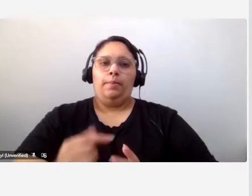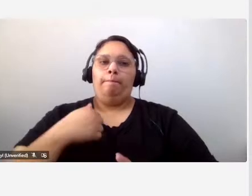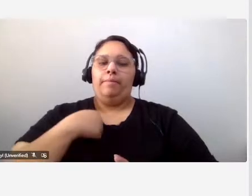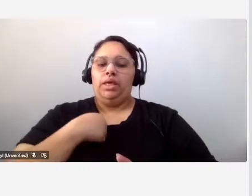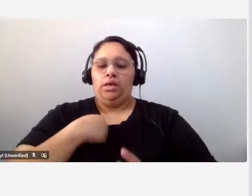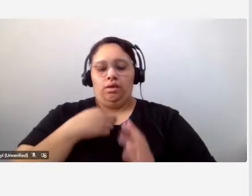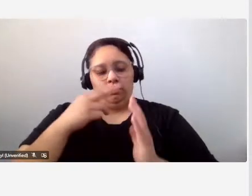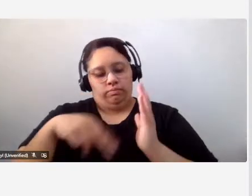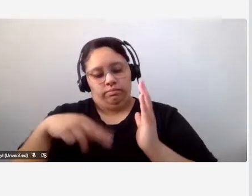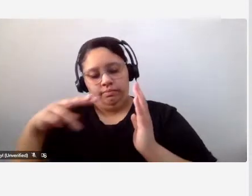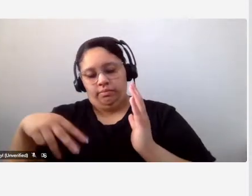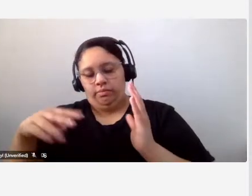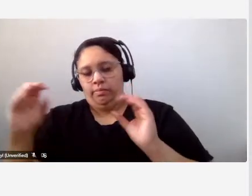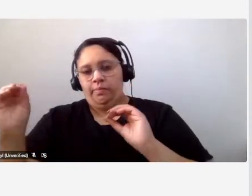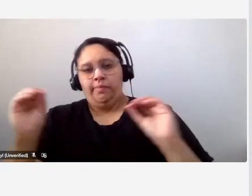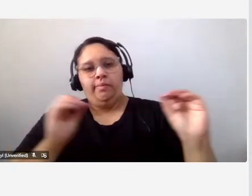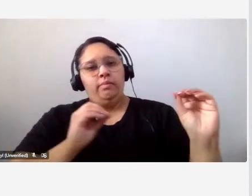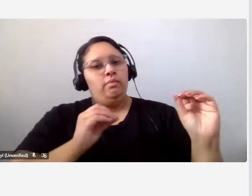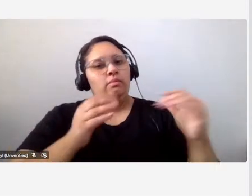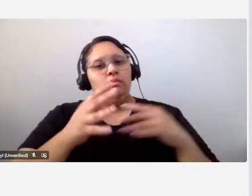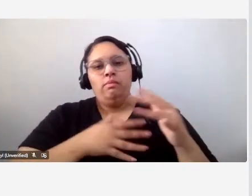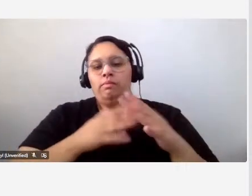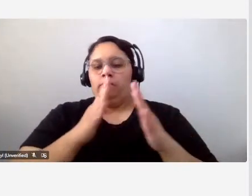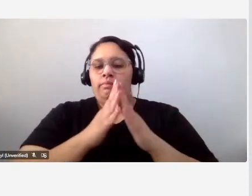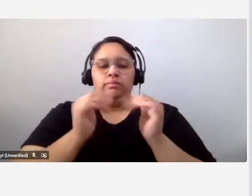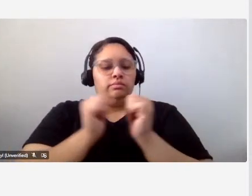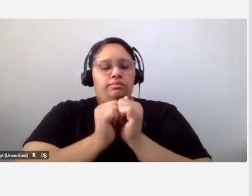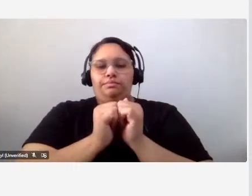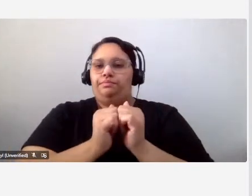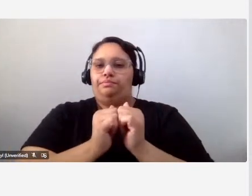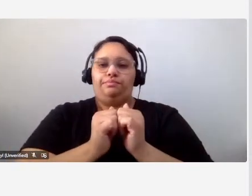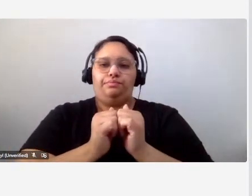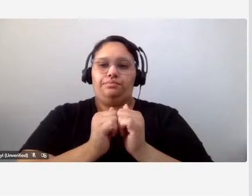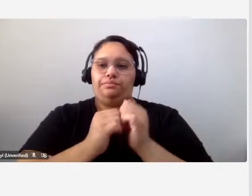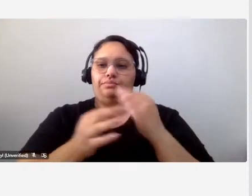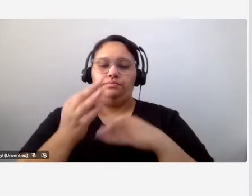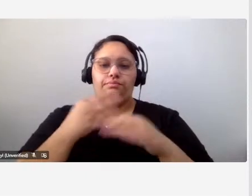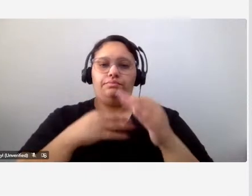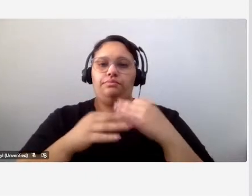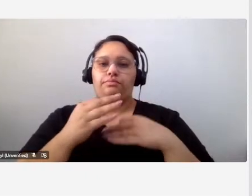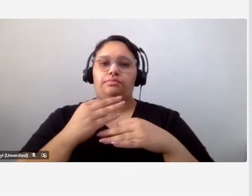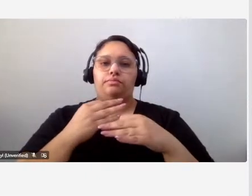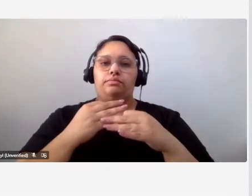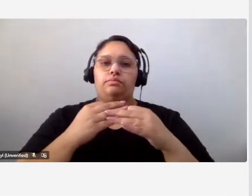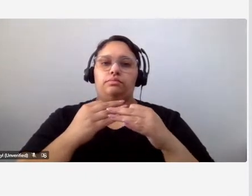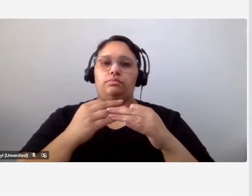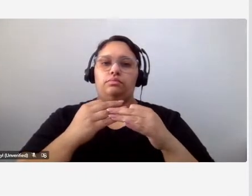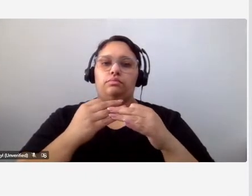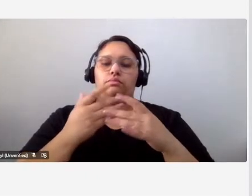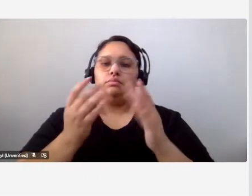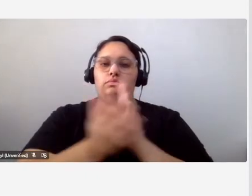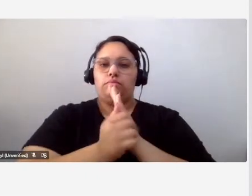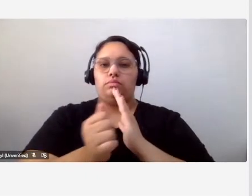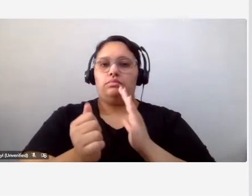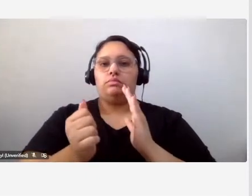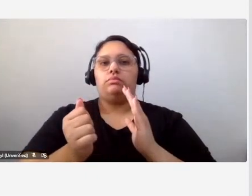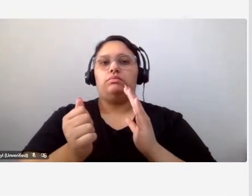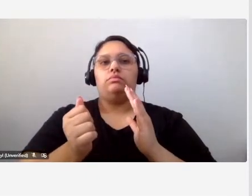to identify any workshop will talk to the reskill or the retraining of what is called